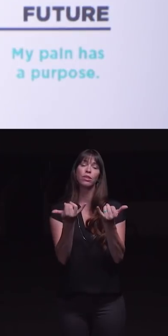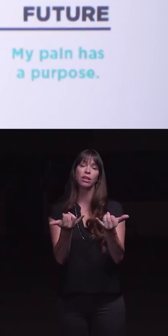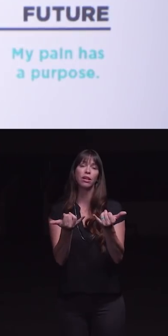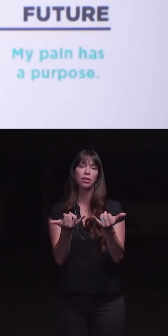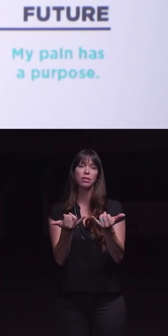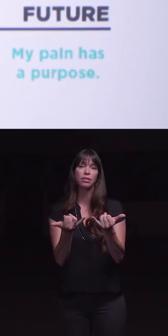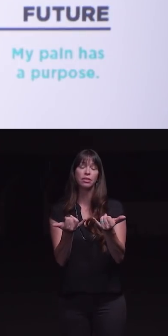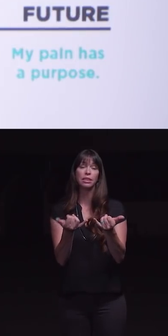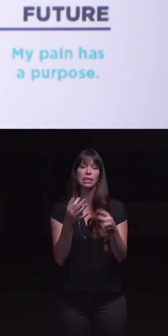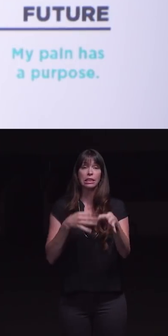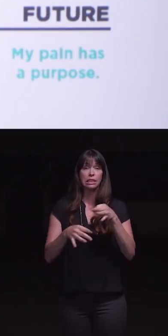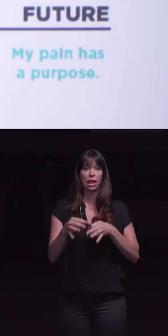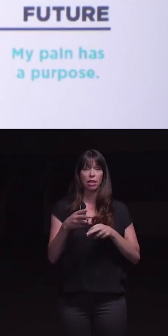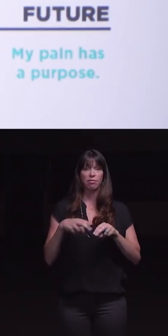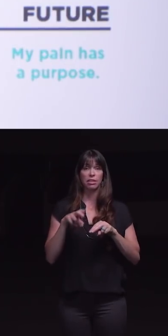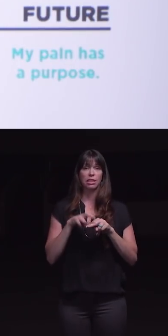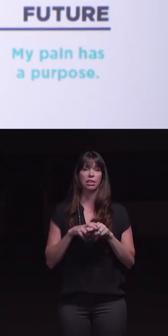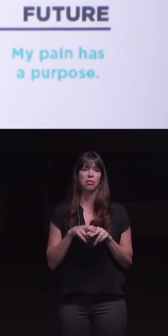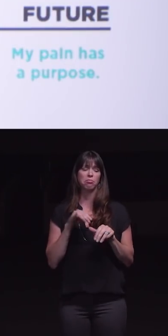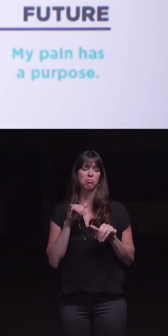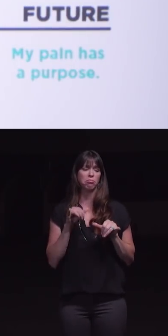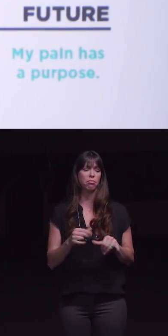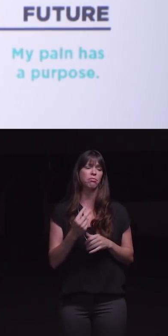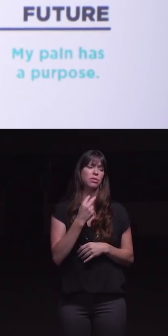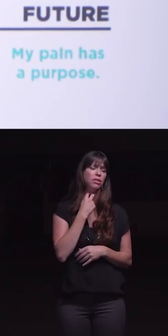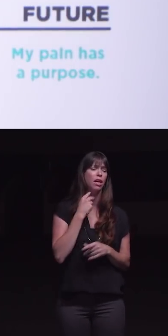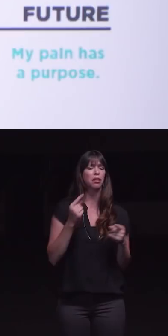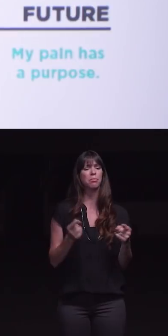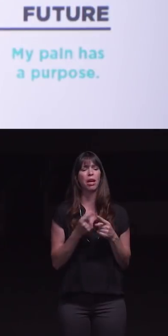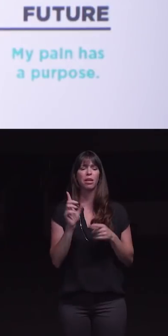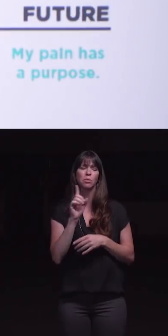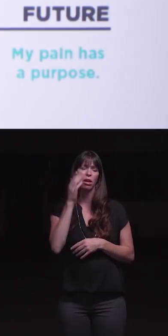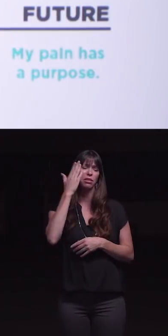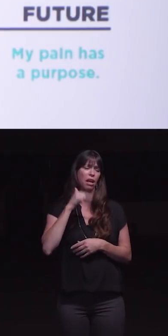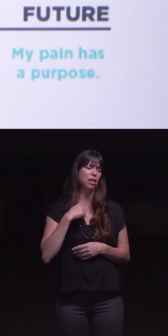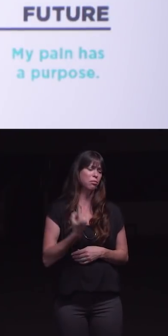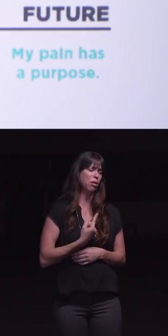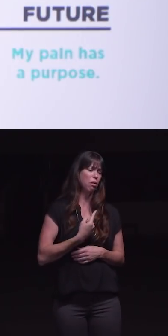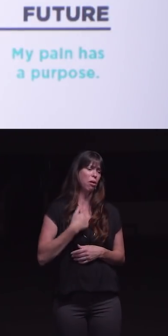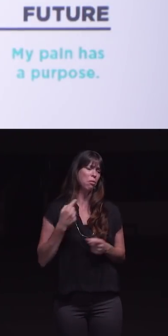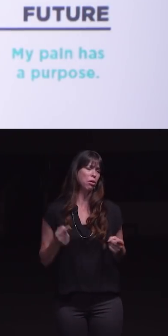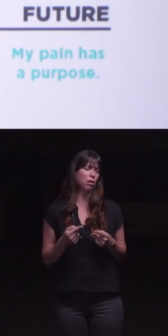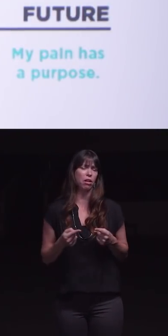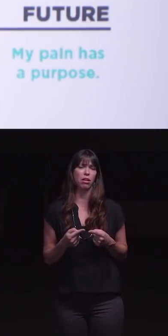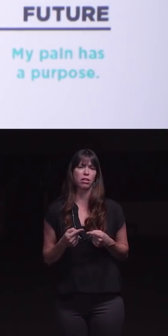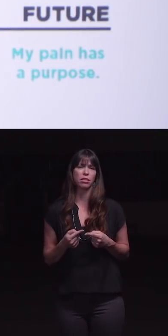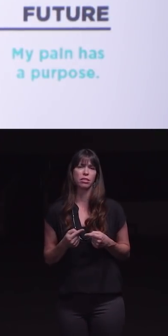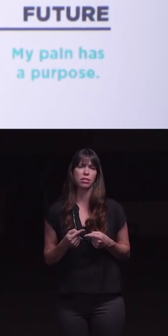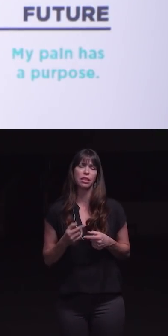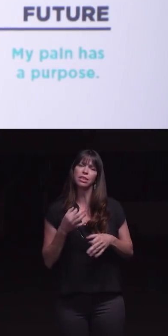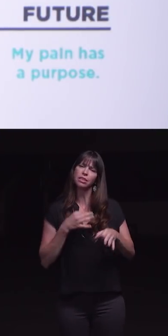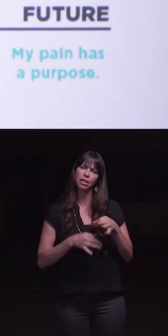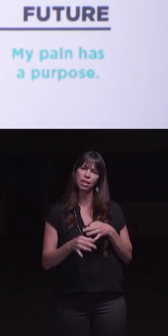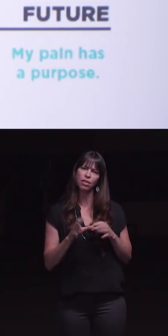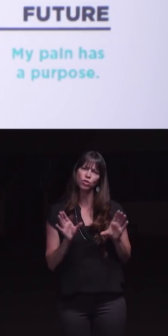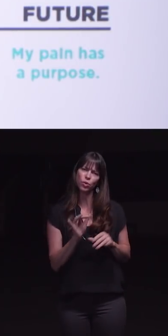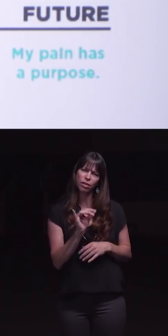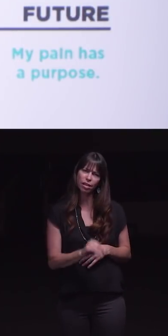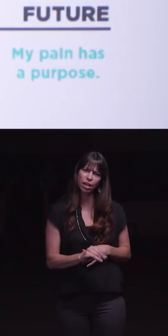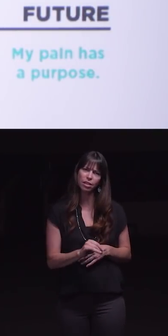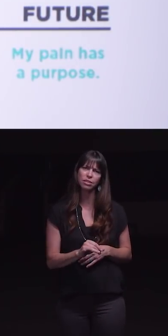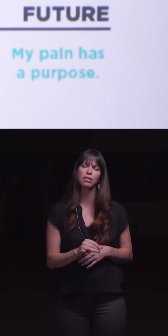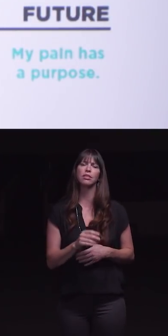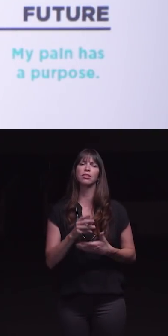you right now, instead of sitting in the pain and saying, well, God is absent. Where's God? I'm hurting. Where is he now? Look at where